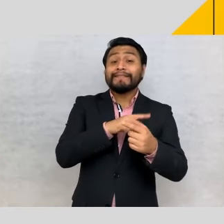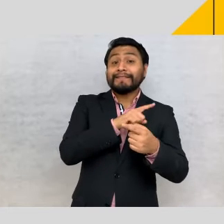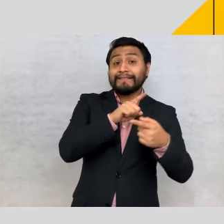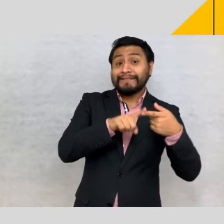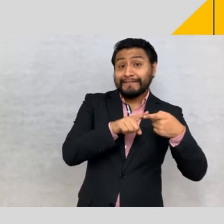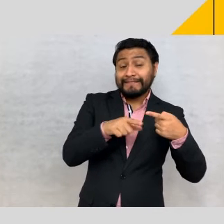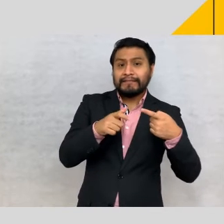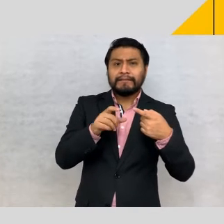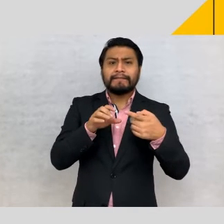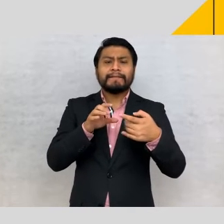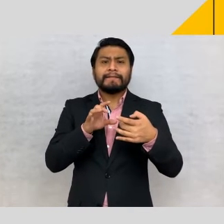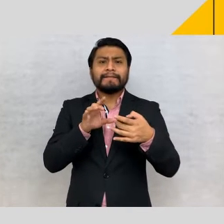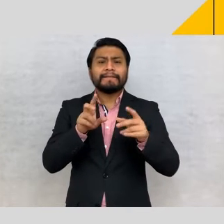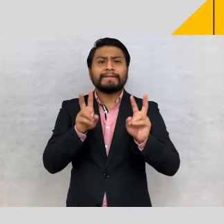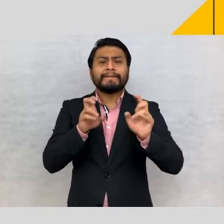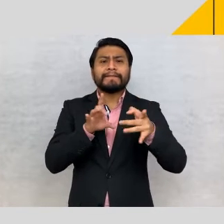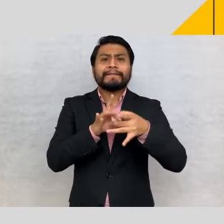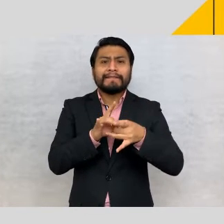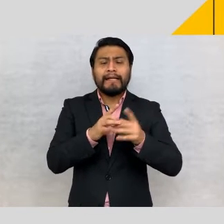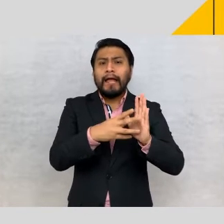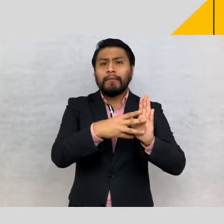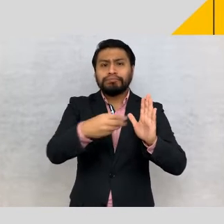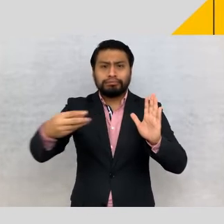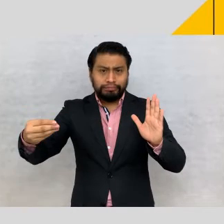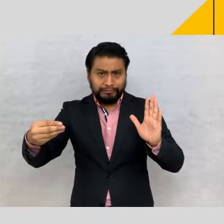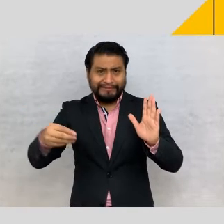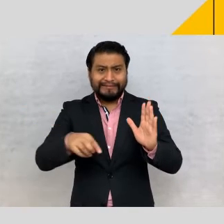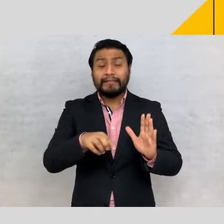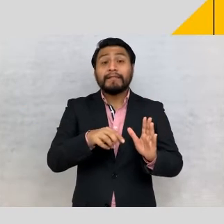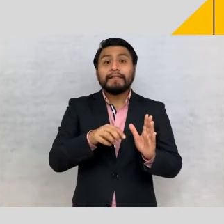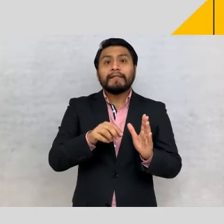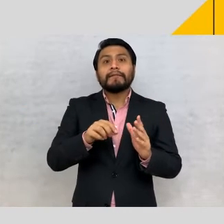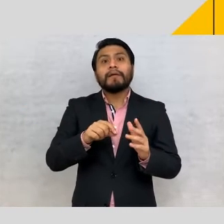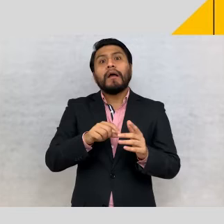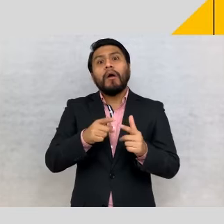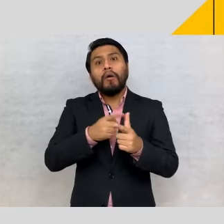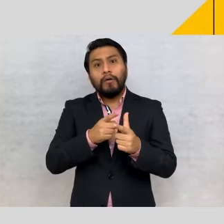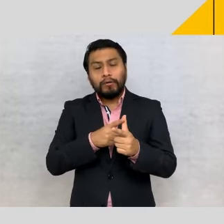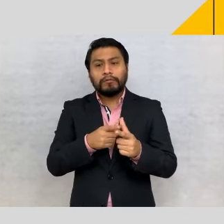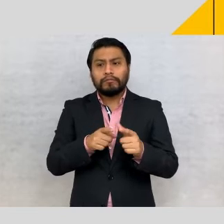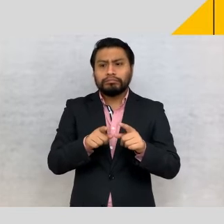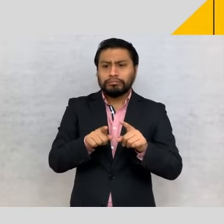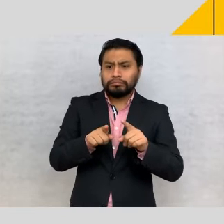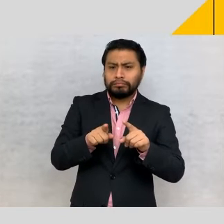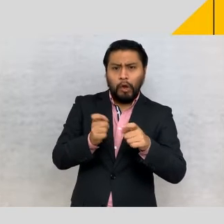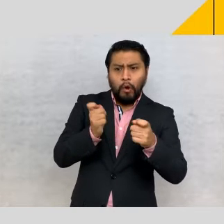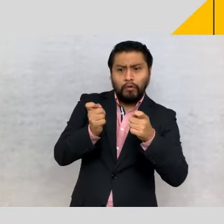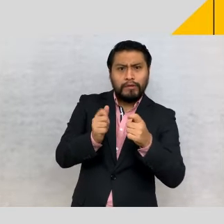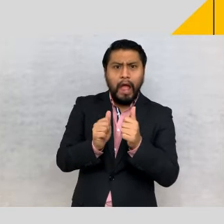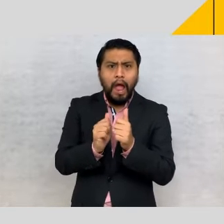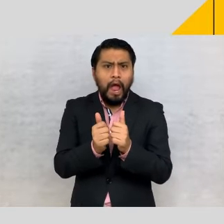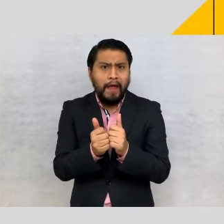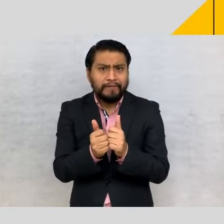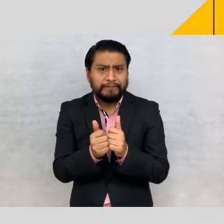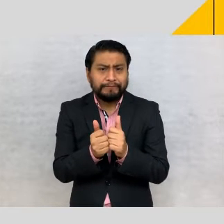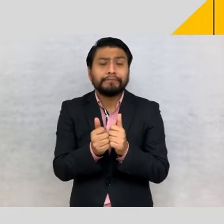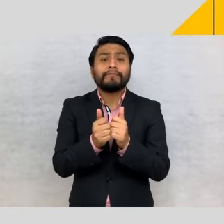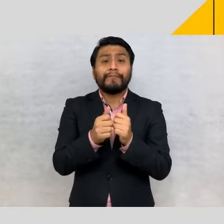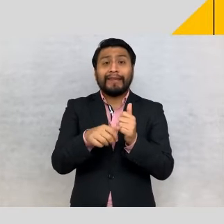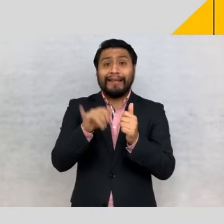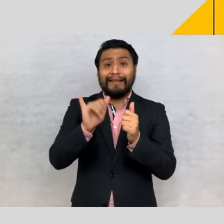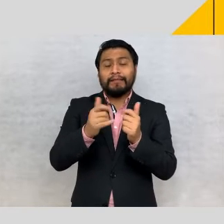the concept of reproduction and the controls of that reproduction, which is